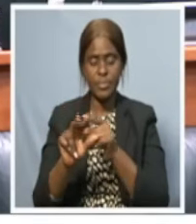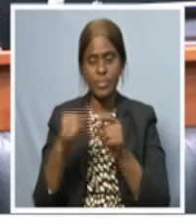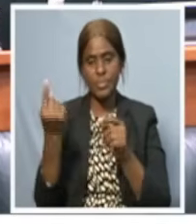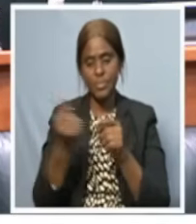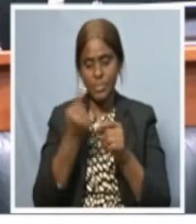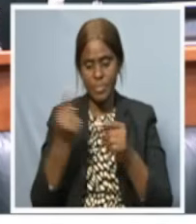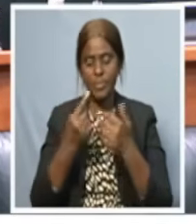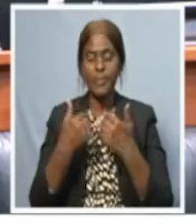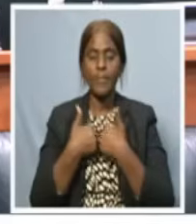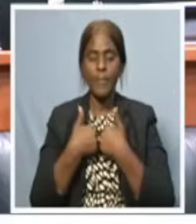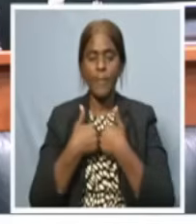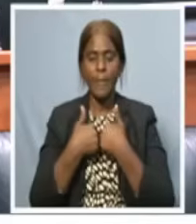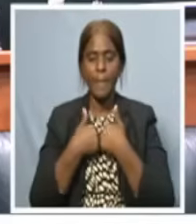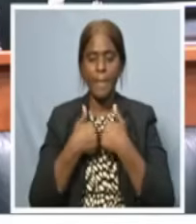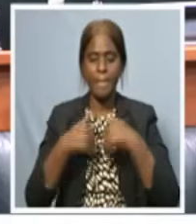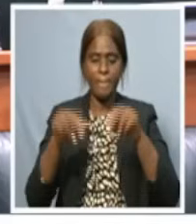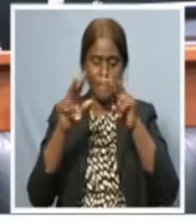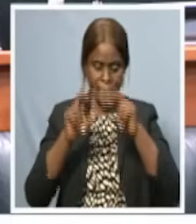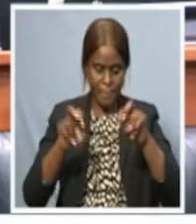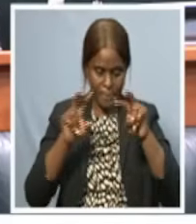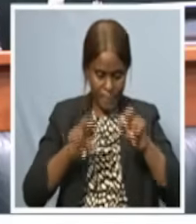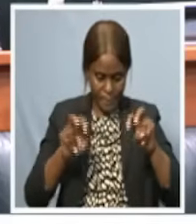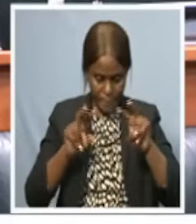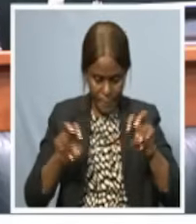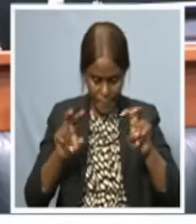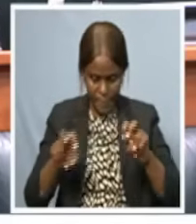we had scrutinized,